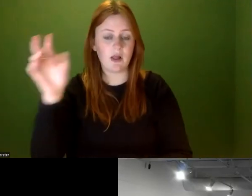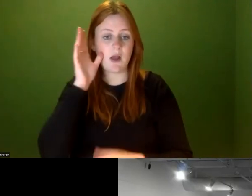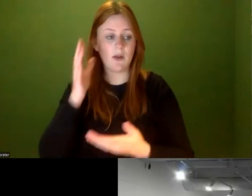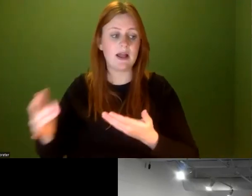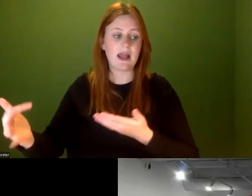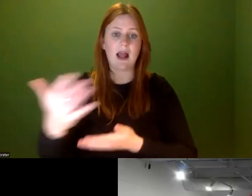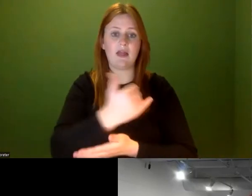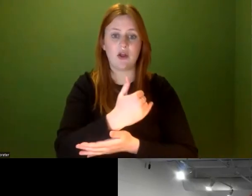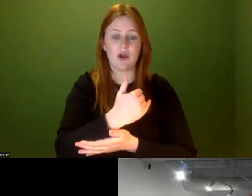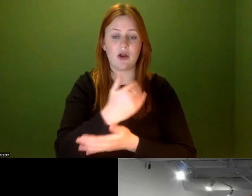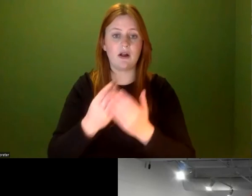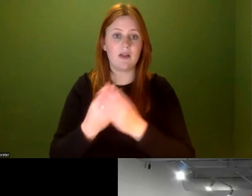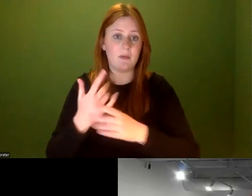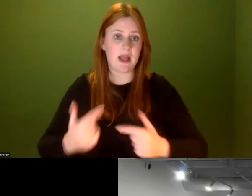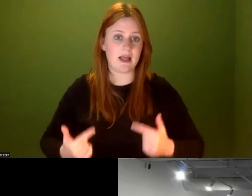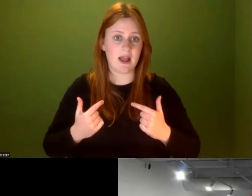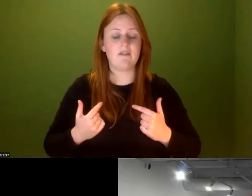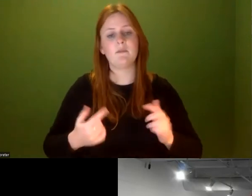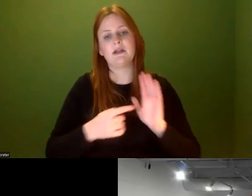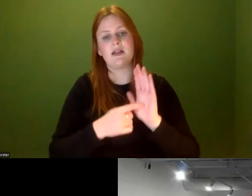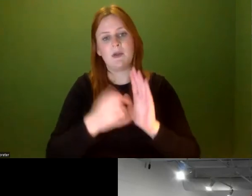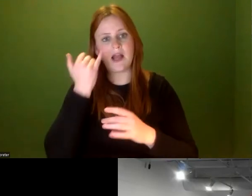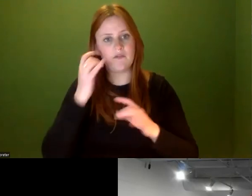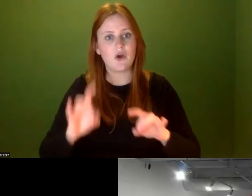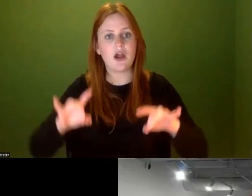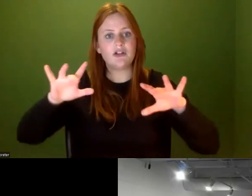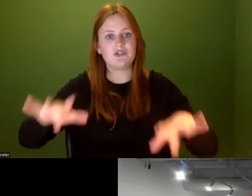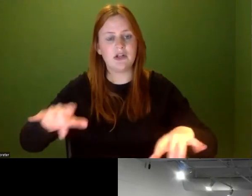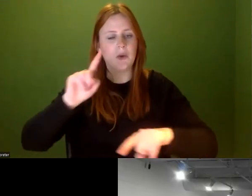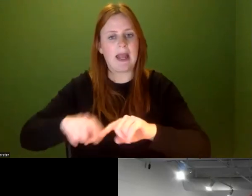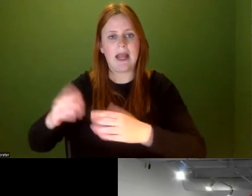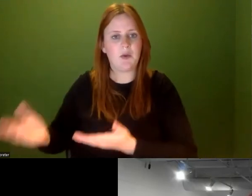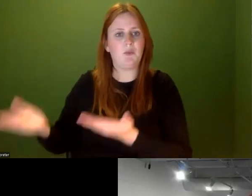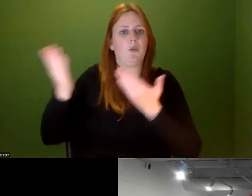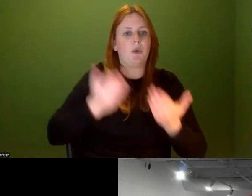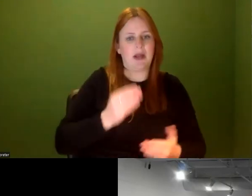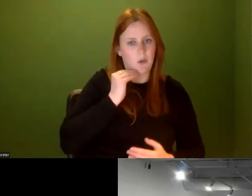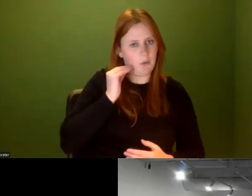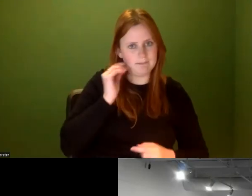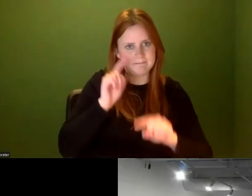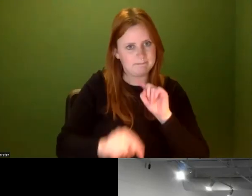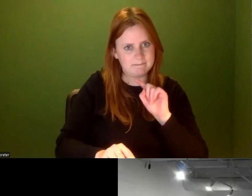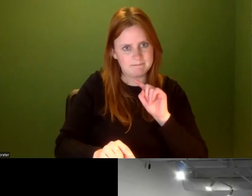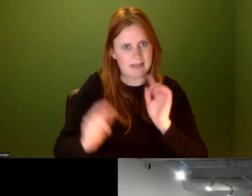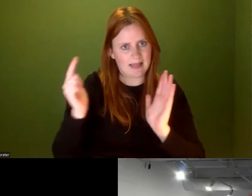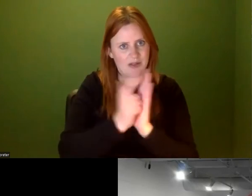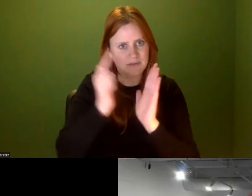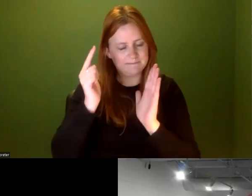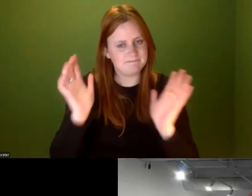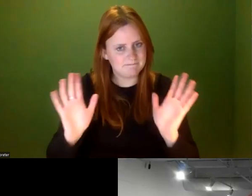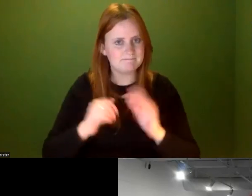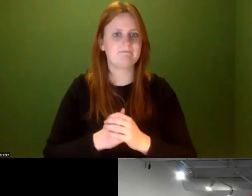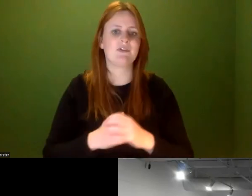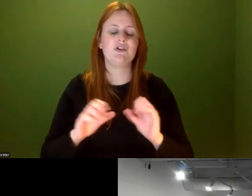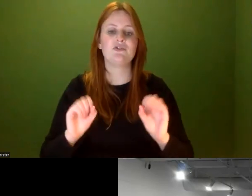plant life, but let's say you're in Australia, you cannot bring that home with you. Totally illegal. So what I do is